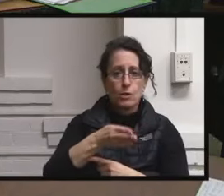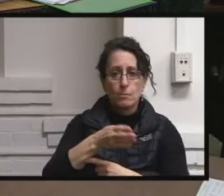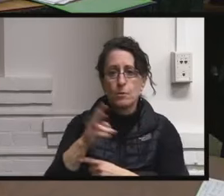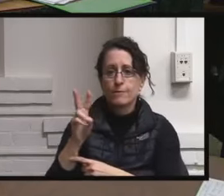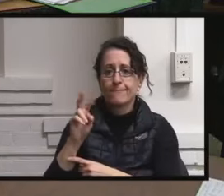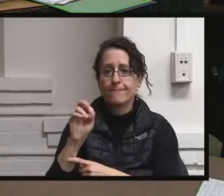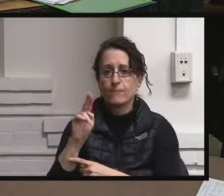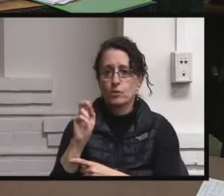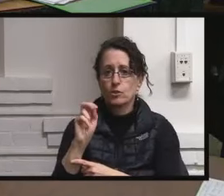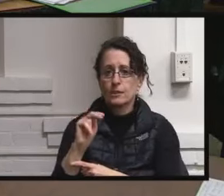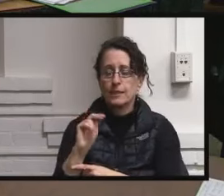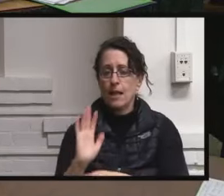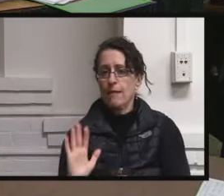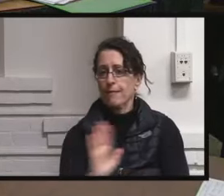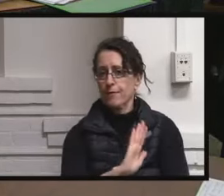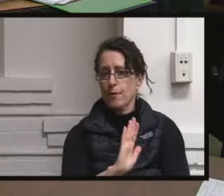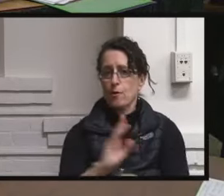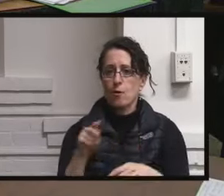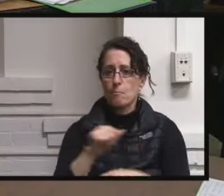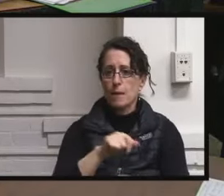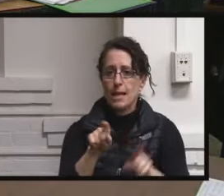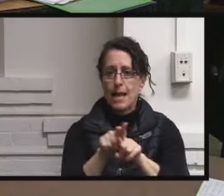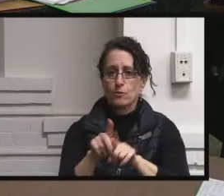pay-as-you-throw programs and its impacts on